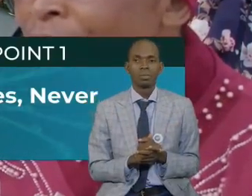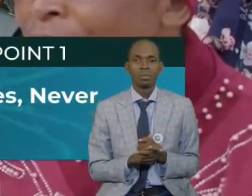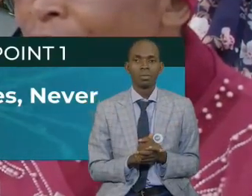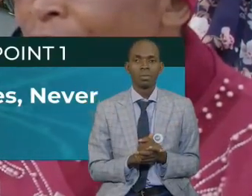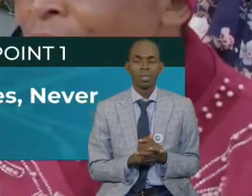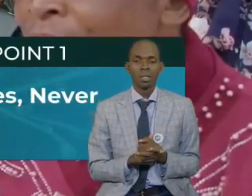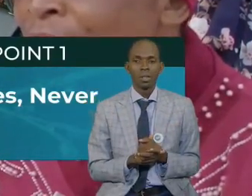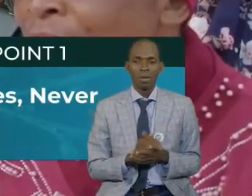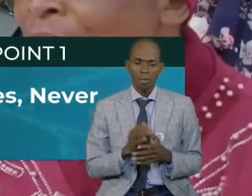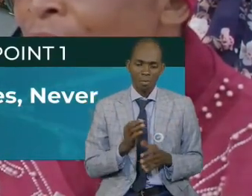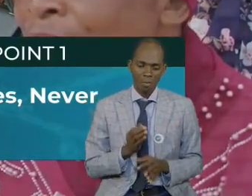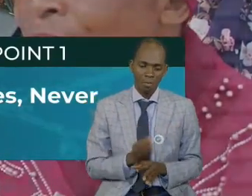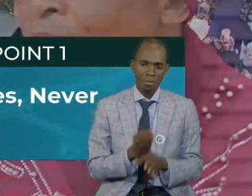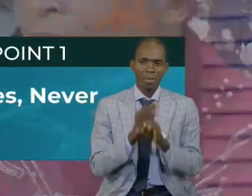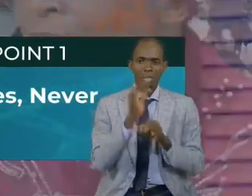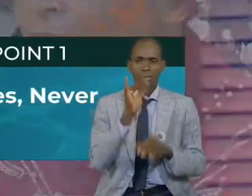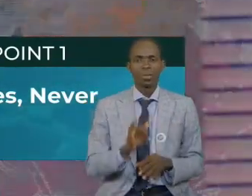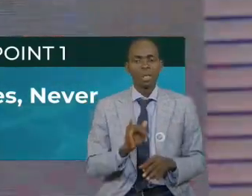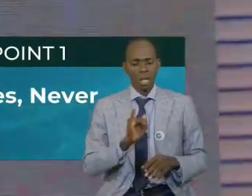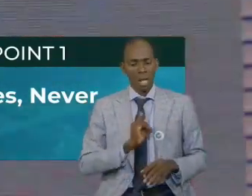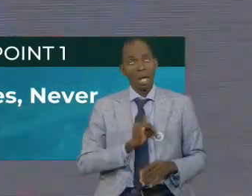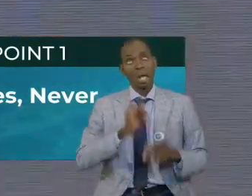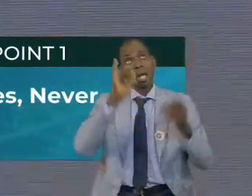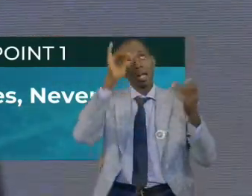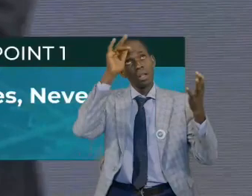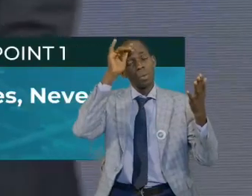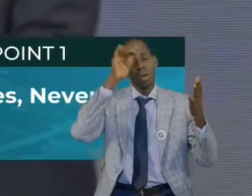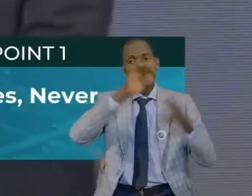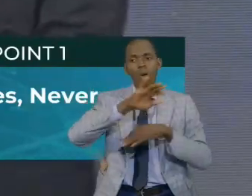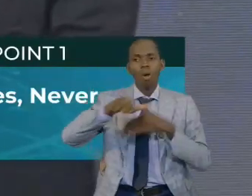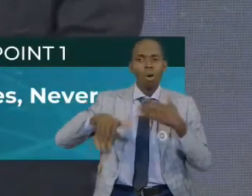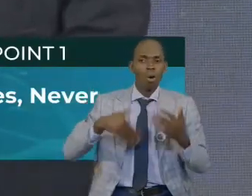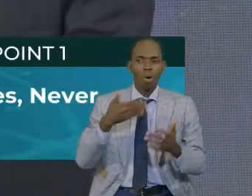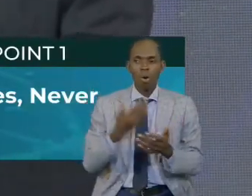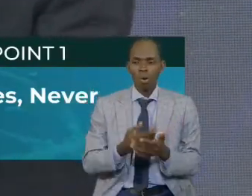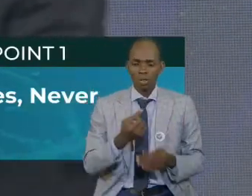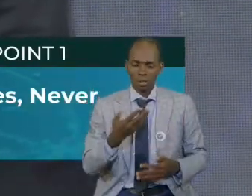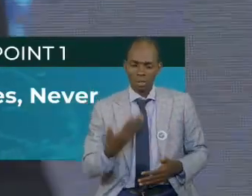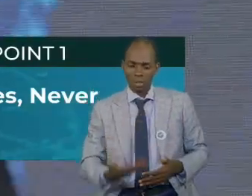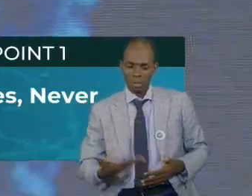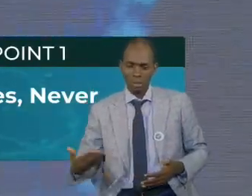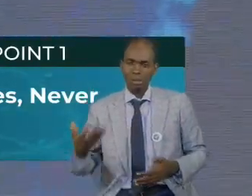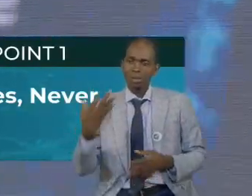Faithfully, I expect all the resources of heaven,